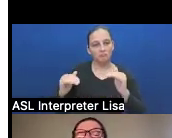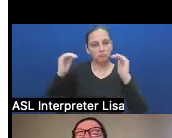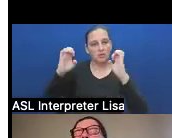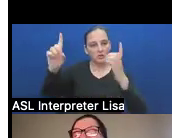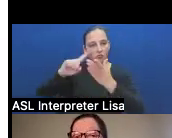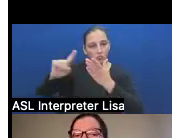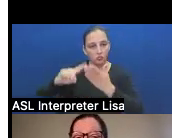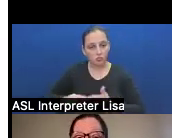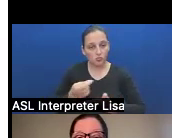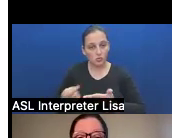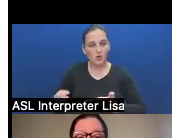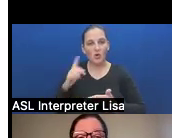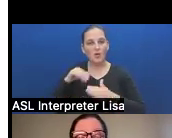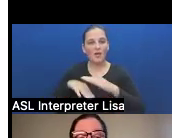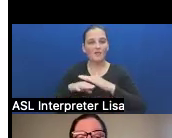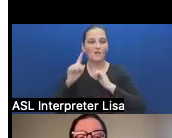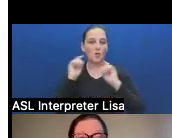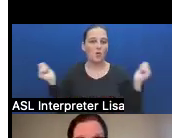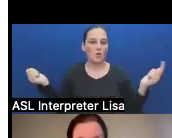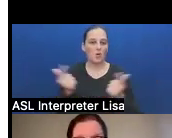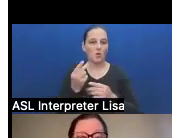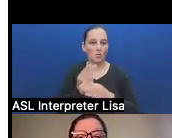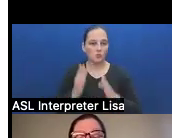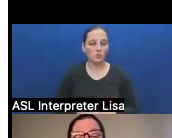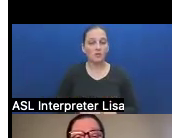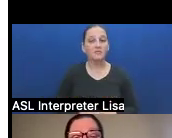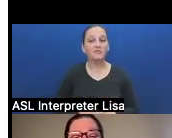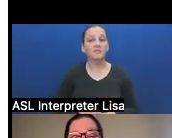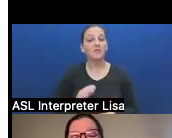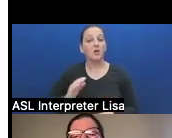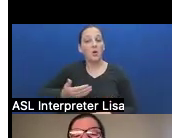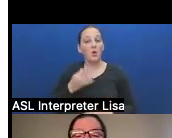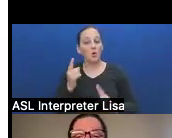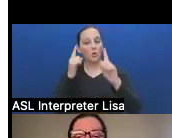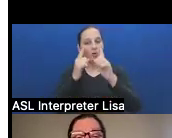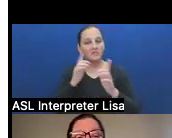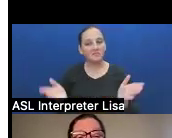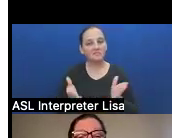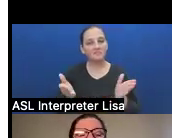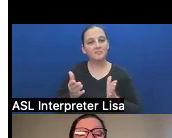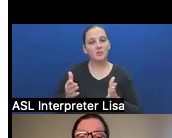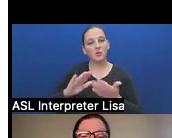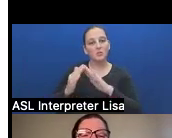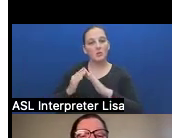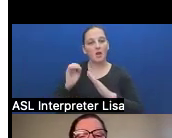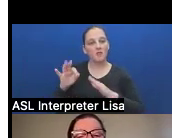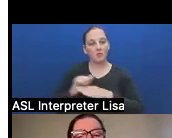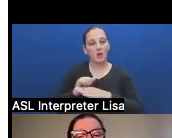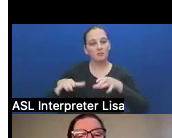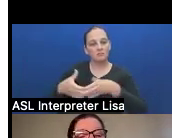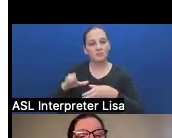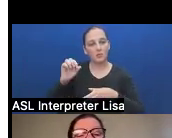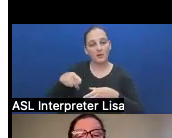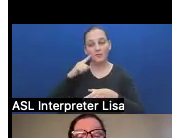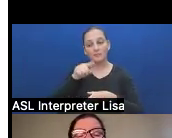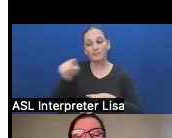equitably accessible to all users. Our overarching goal is to cultivate a community of practice among faculty and staff